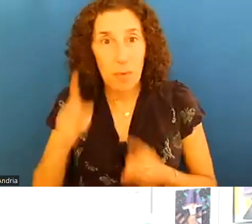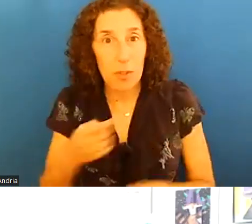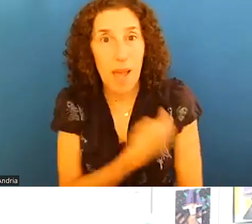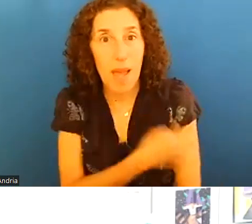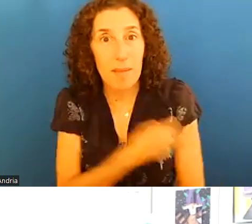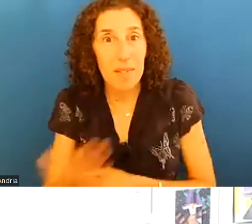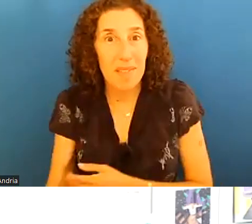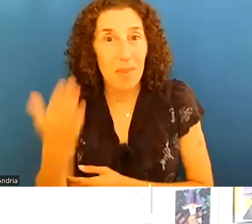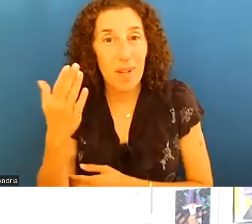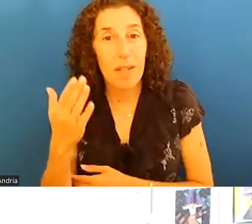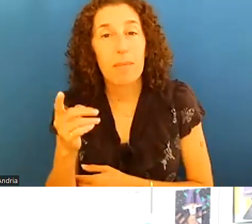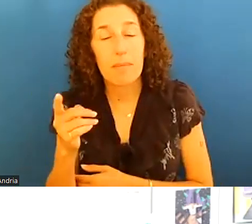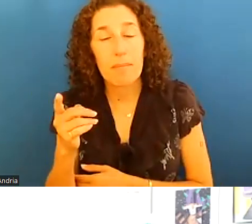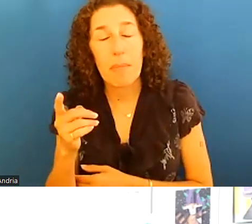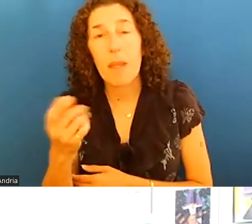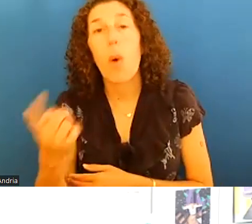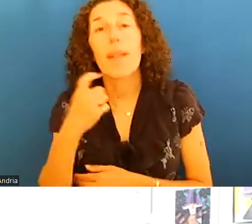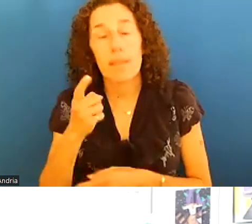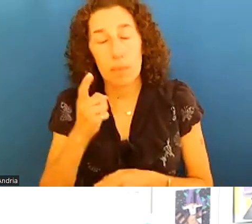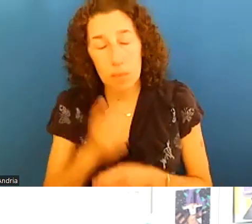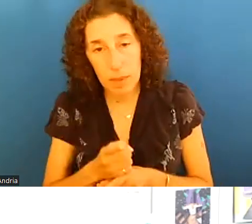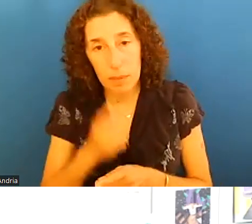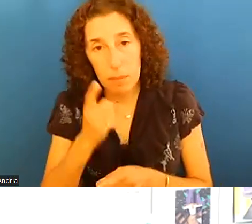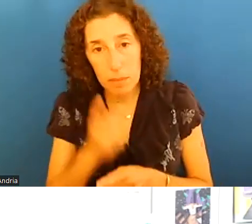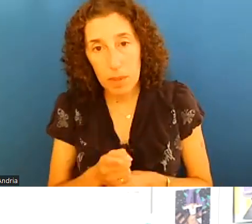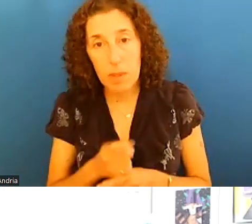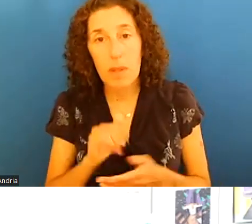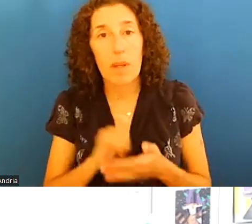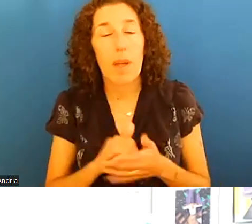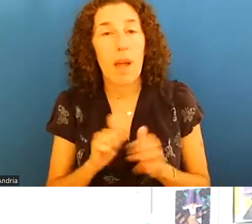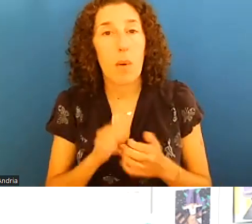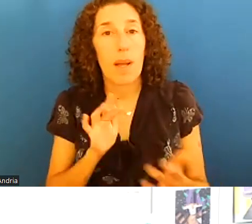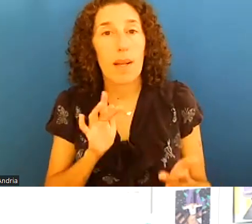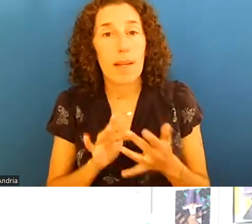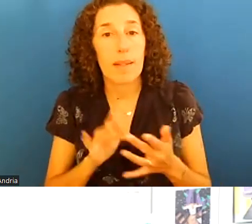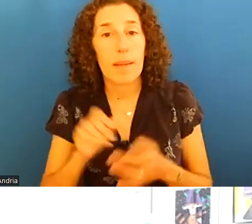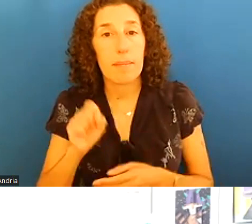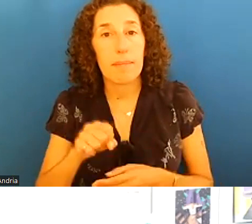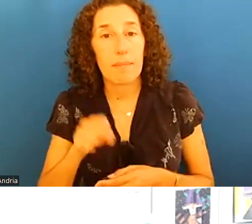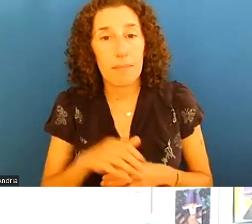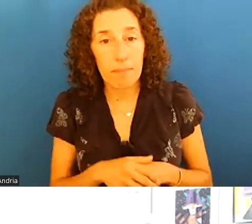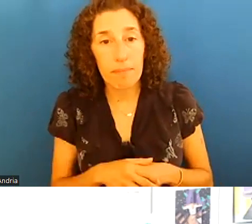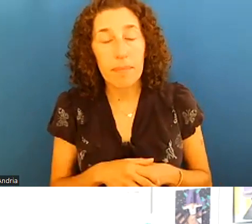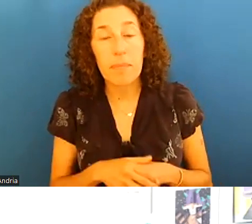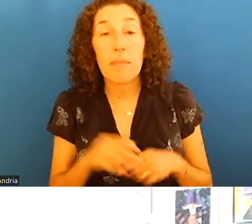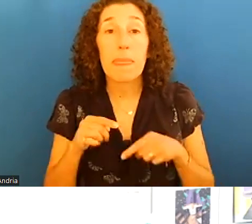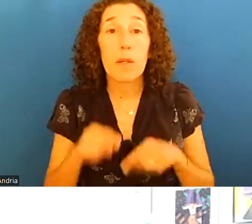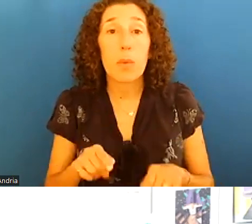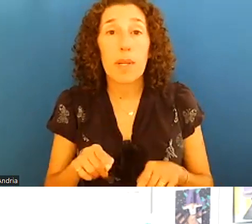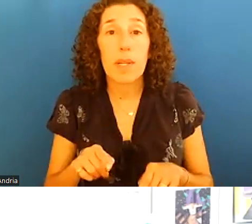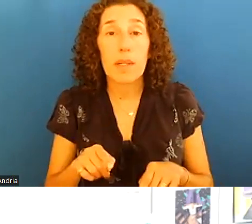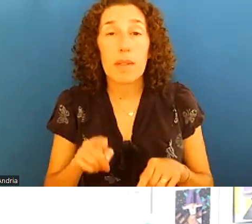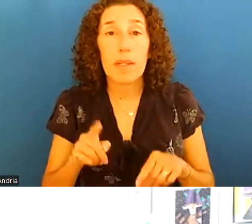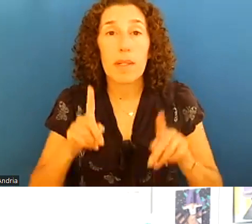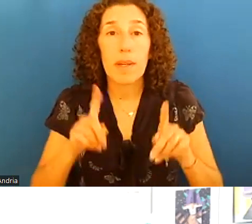we're contacted before. During the exam, we're there. We're there to let them know that we're